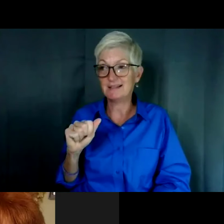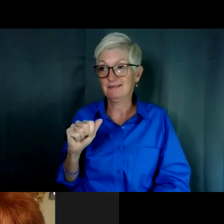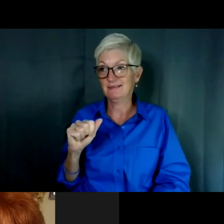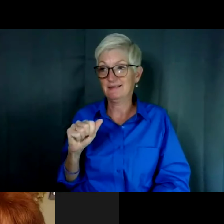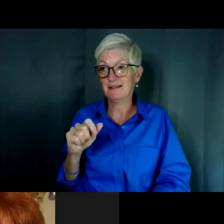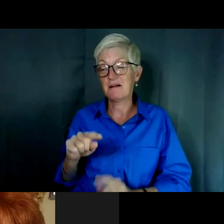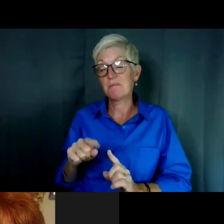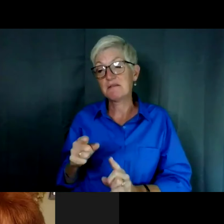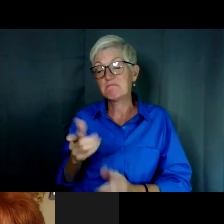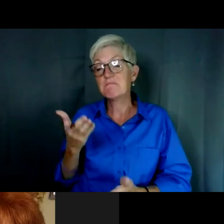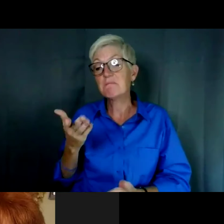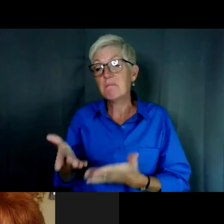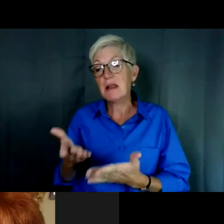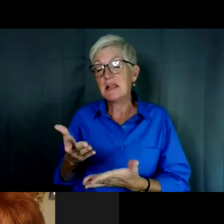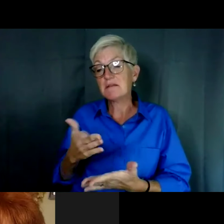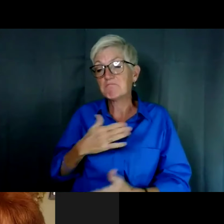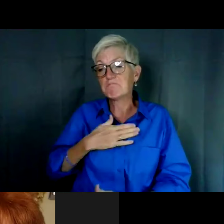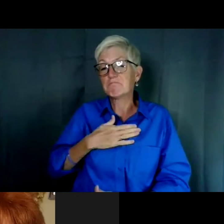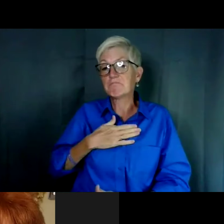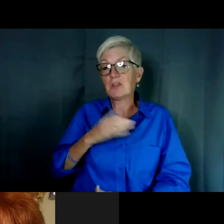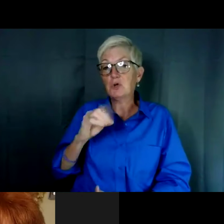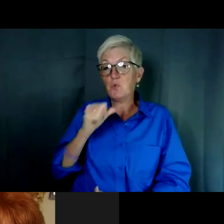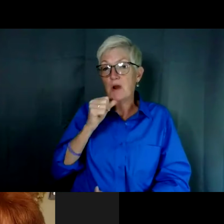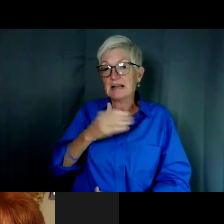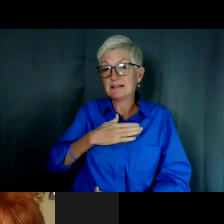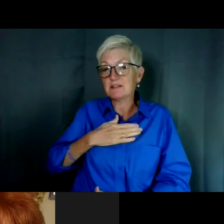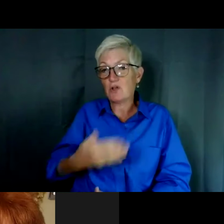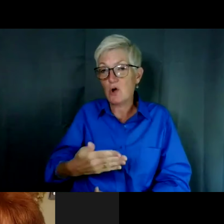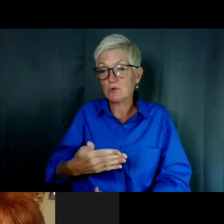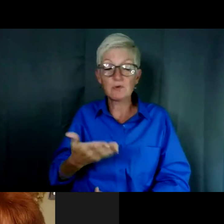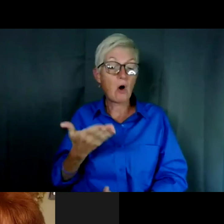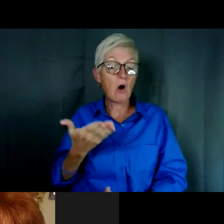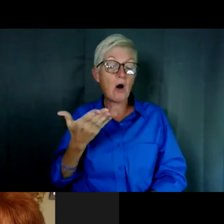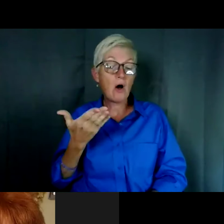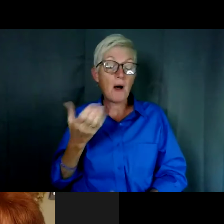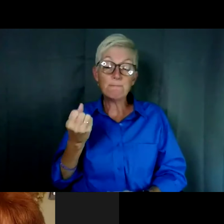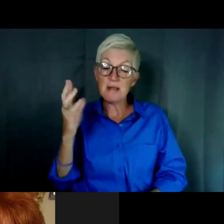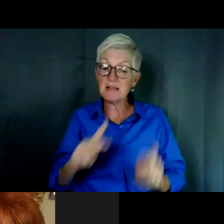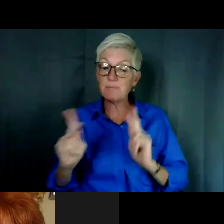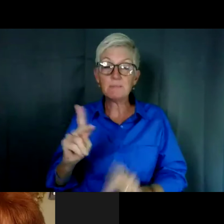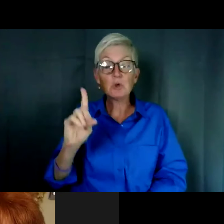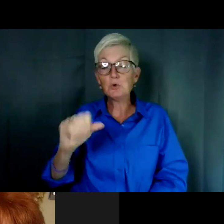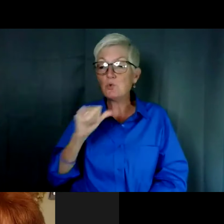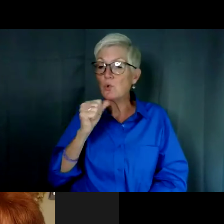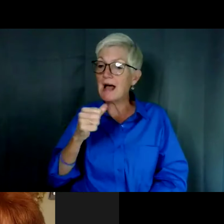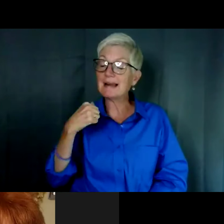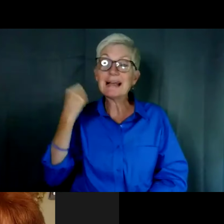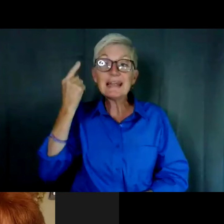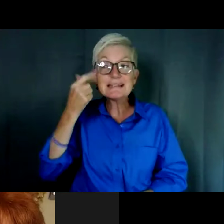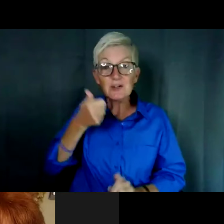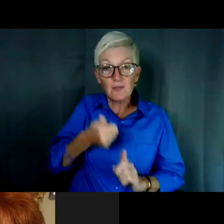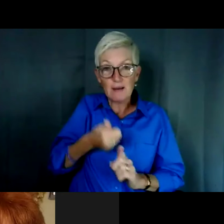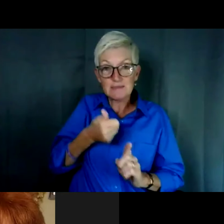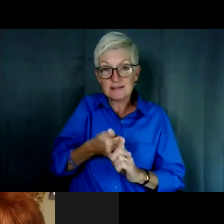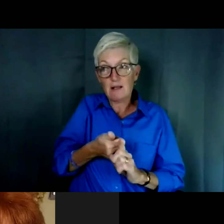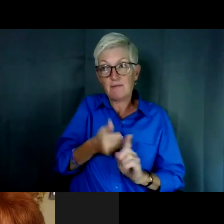but many do not disclose. Many don't look at themselves as having a disability because of the type